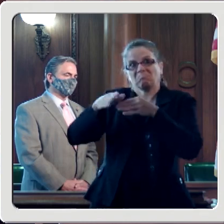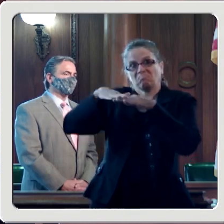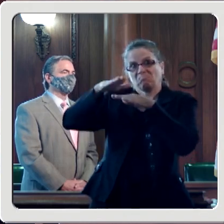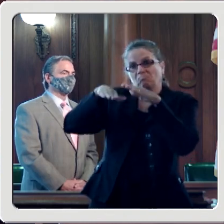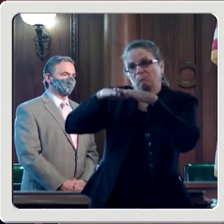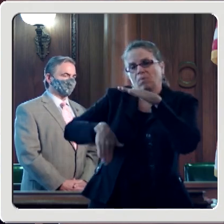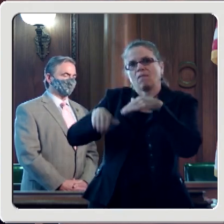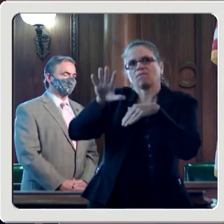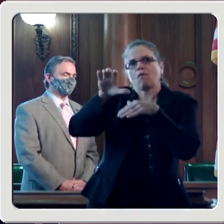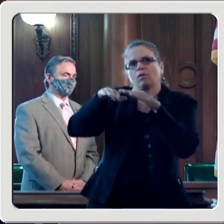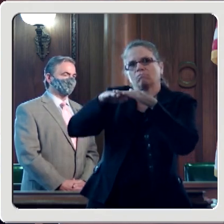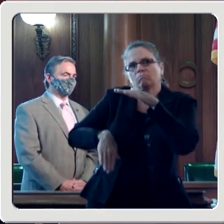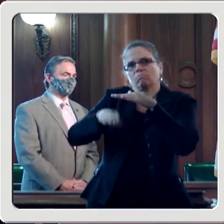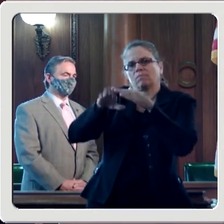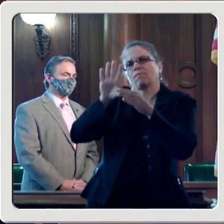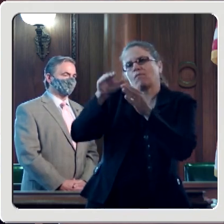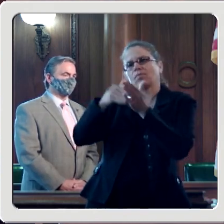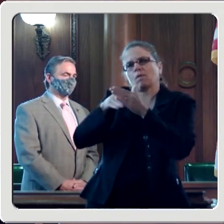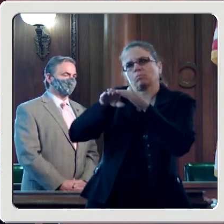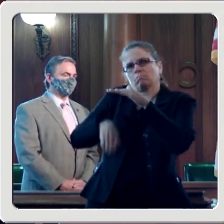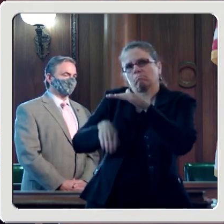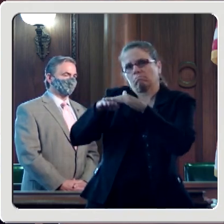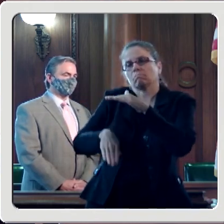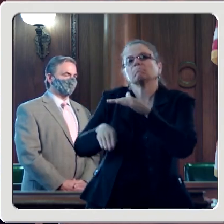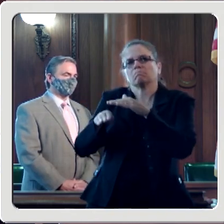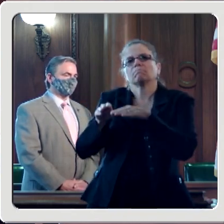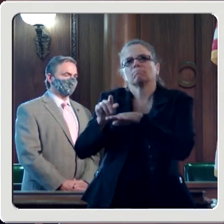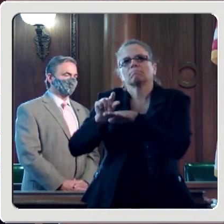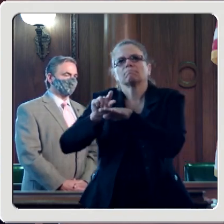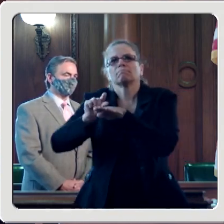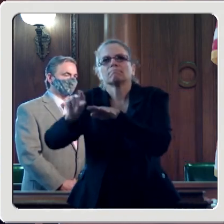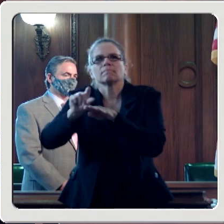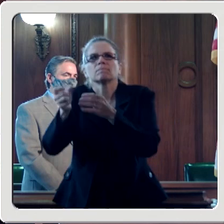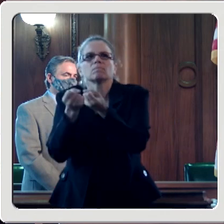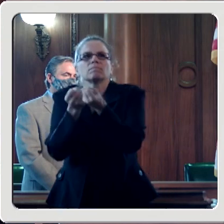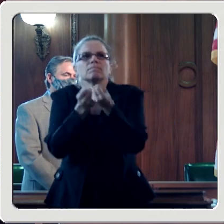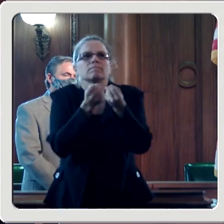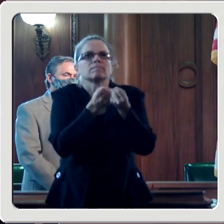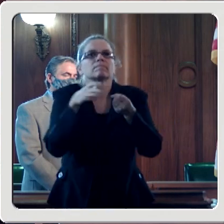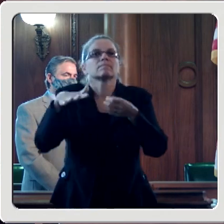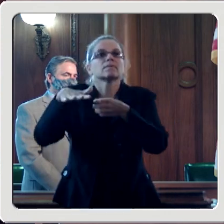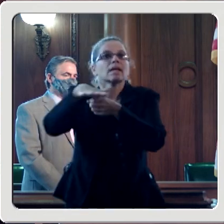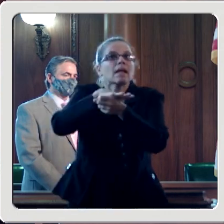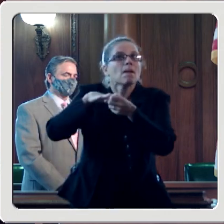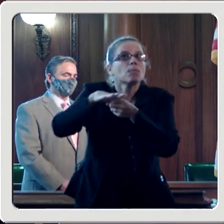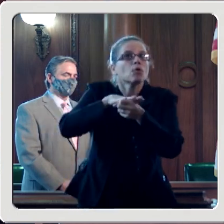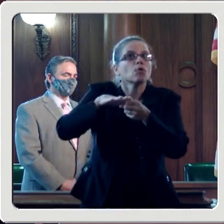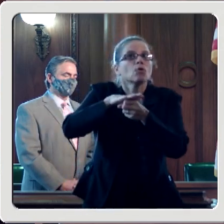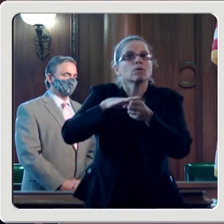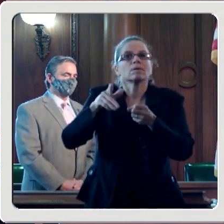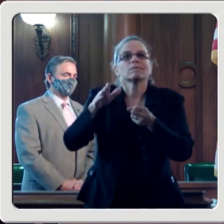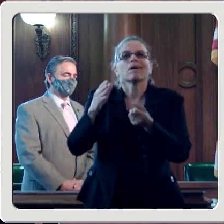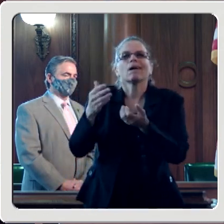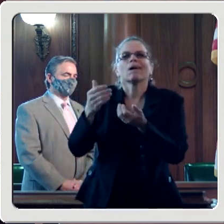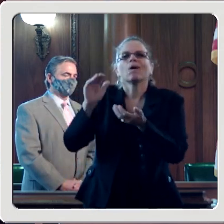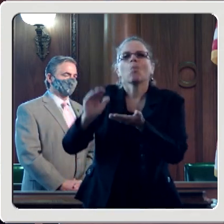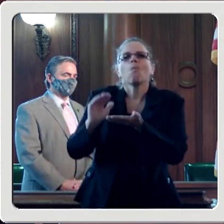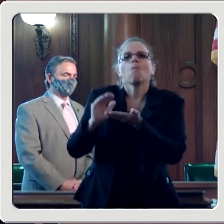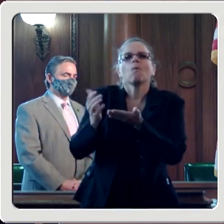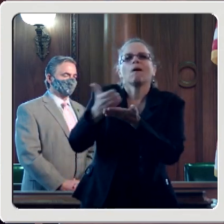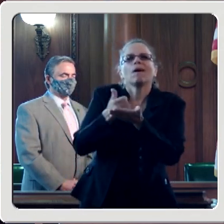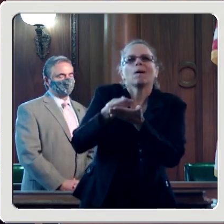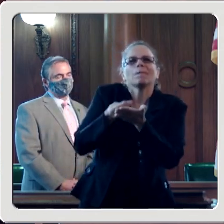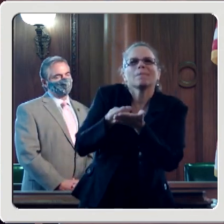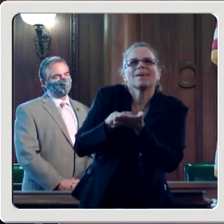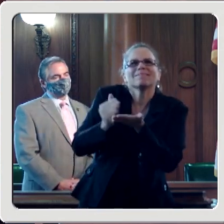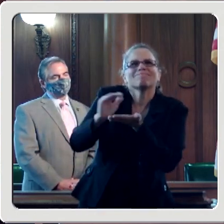serve low to moderate income neighborhoods. That has been our priority going through all of the funding that